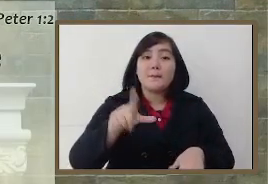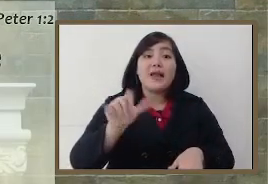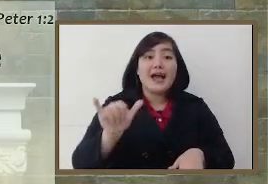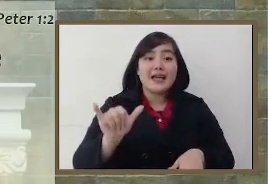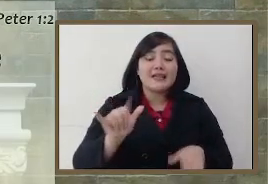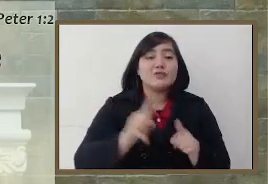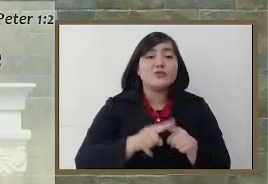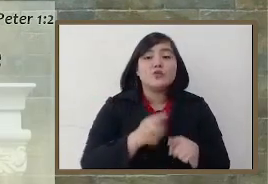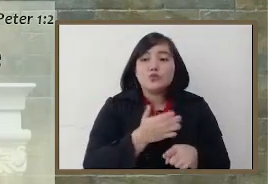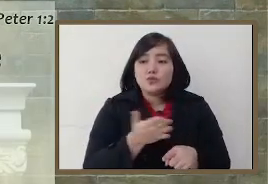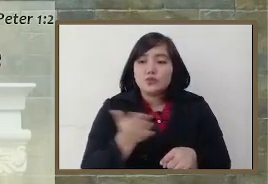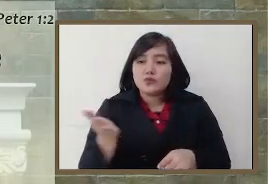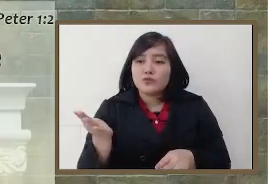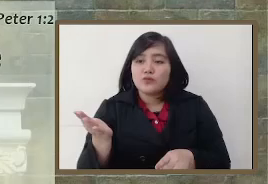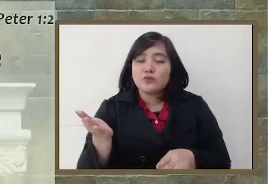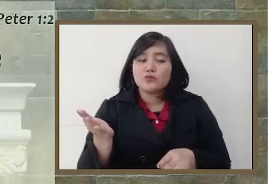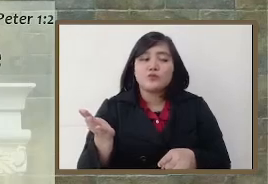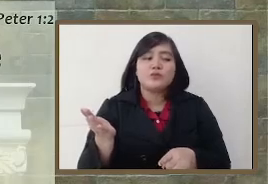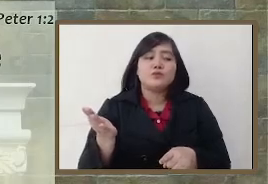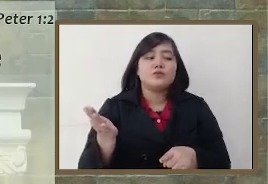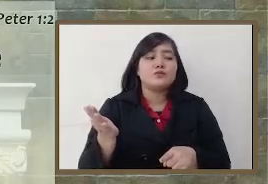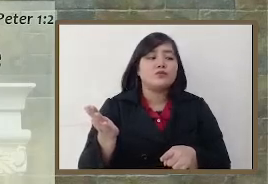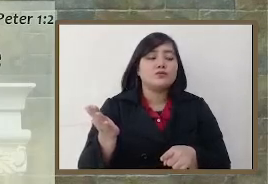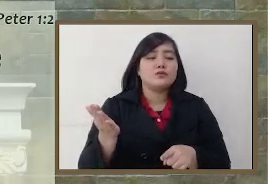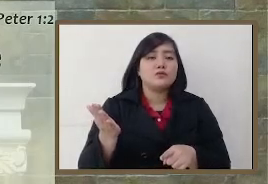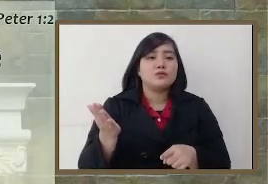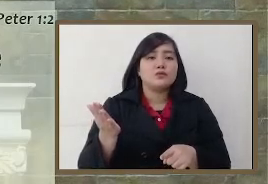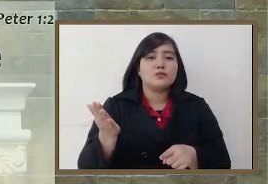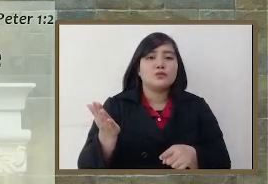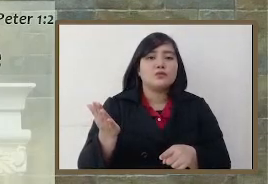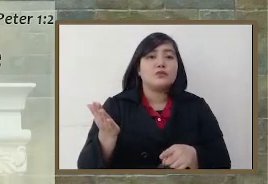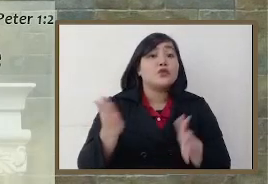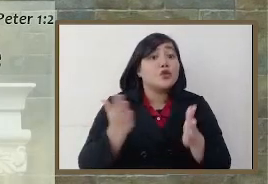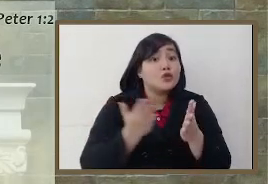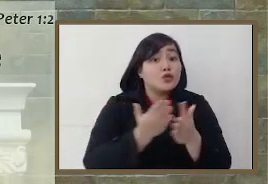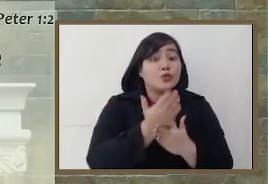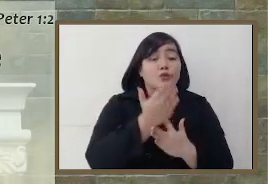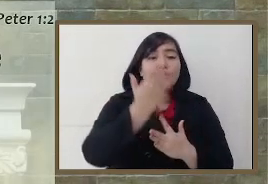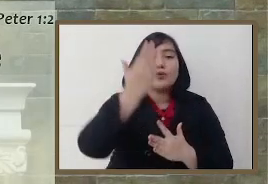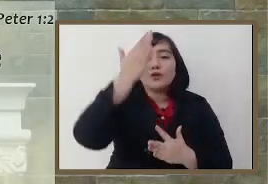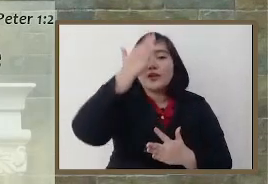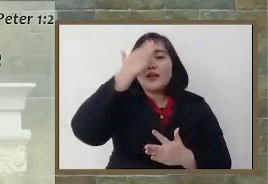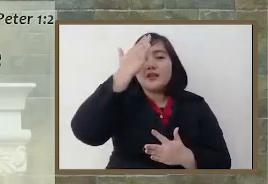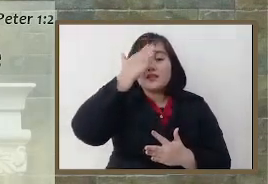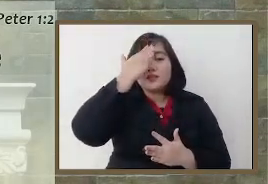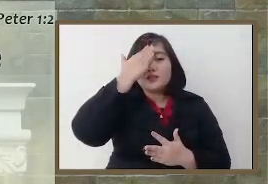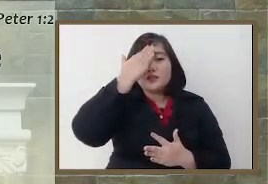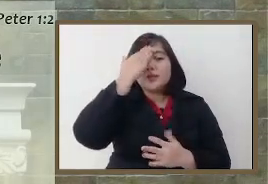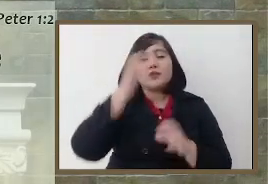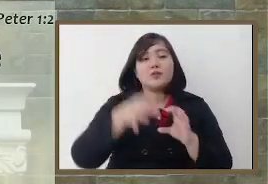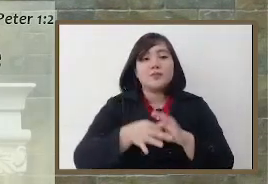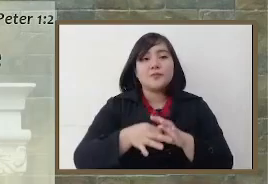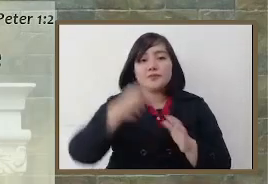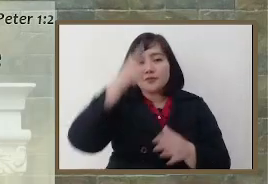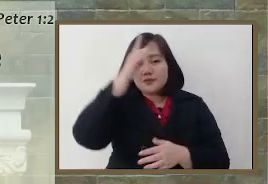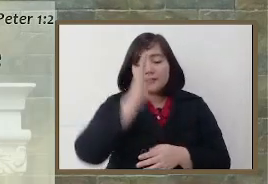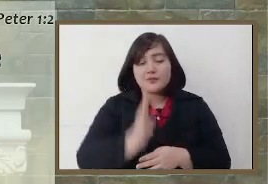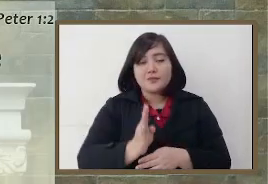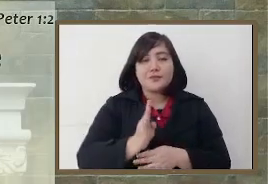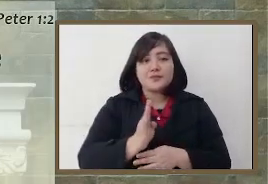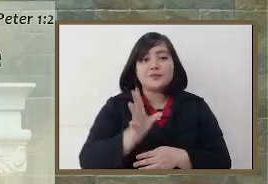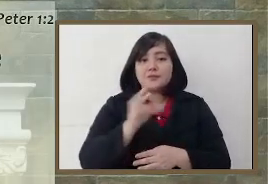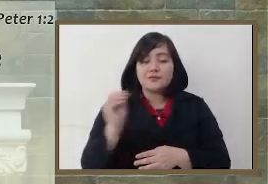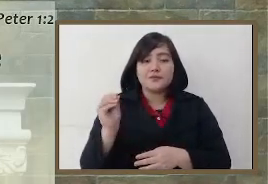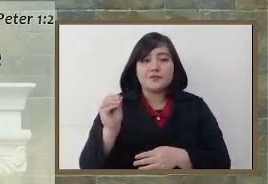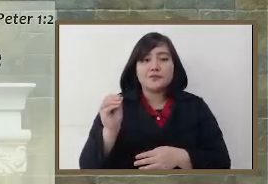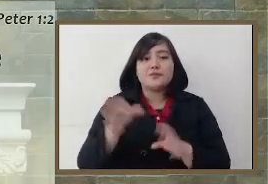you. Then what is the next? Through the knowledge of God